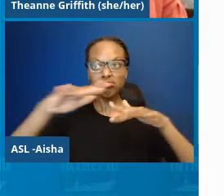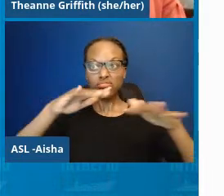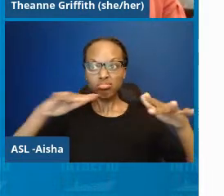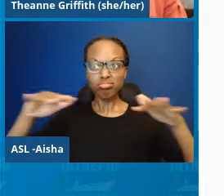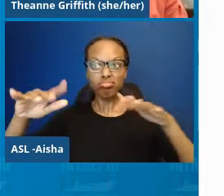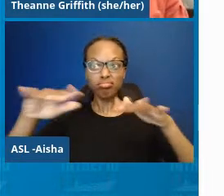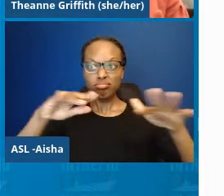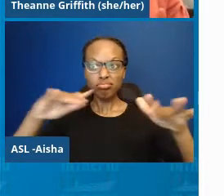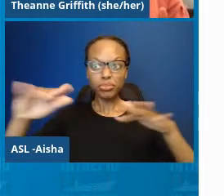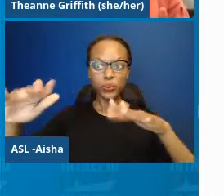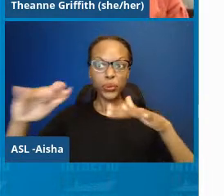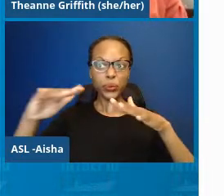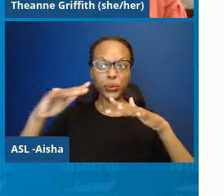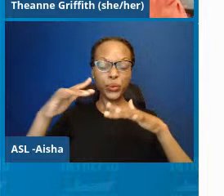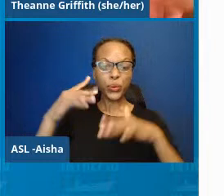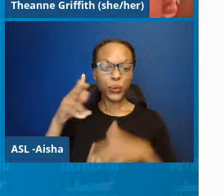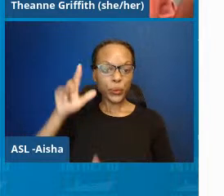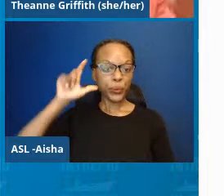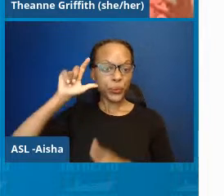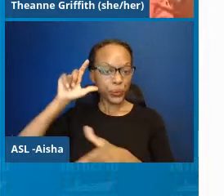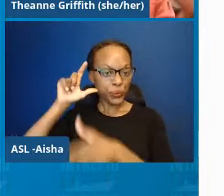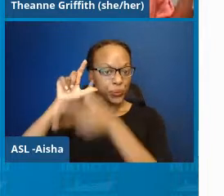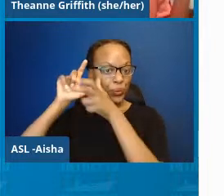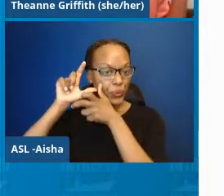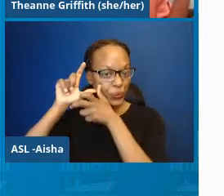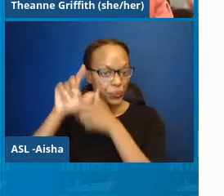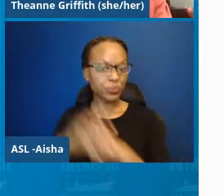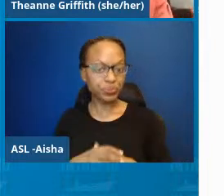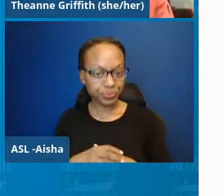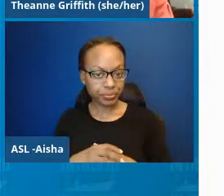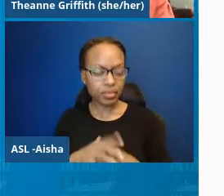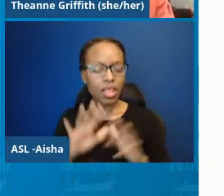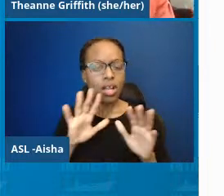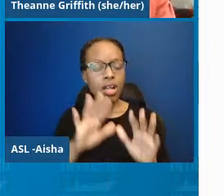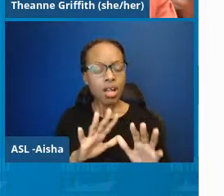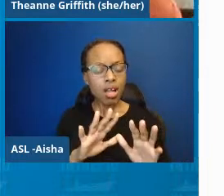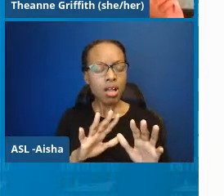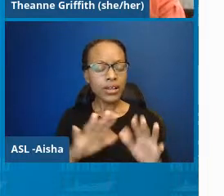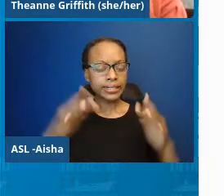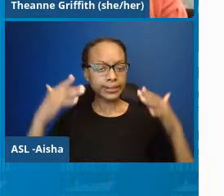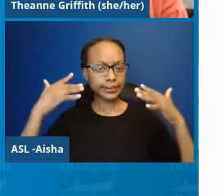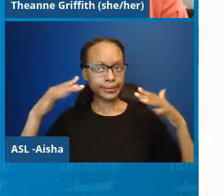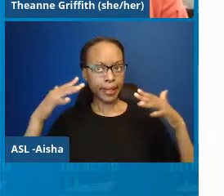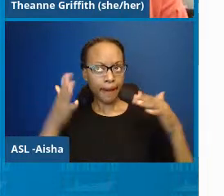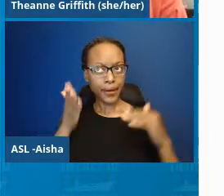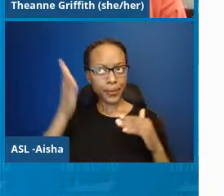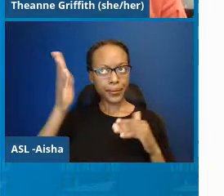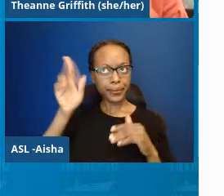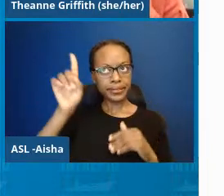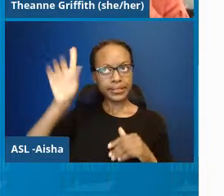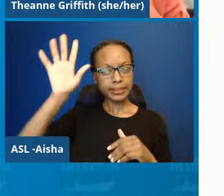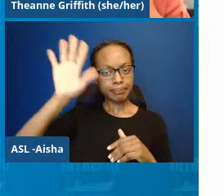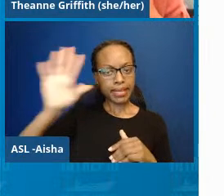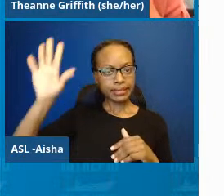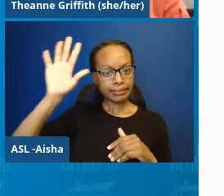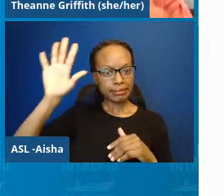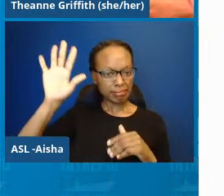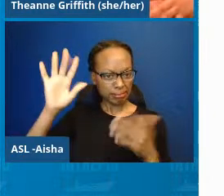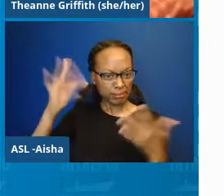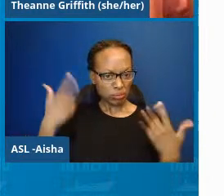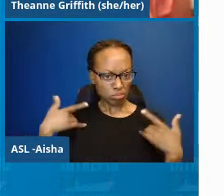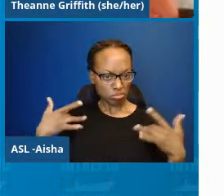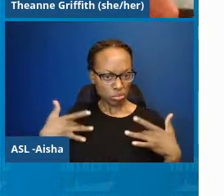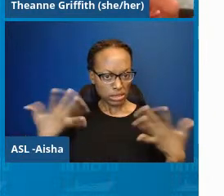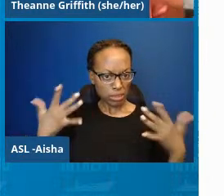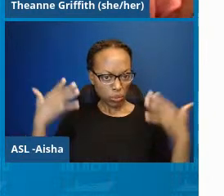ears. Now, what happens to sound in space? You guys know that there actually aren't a